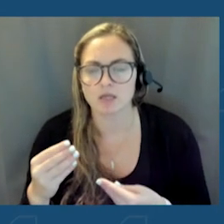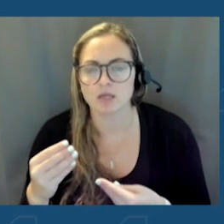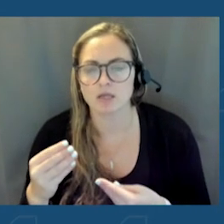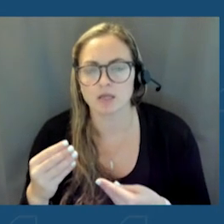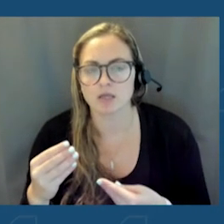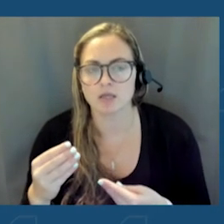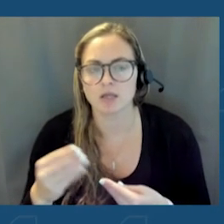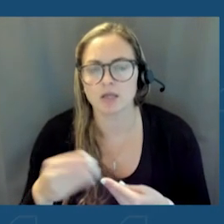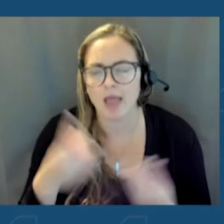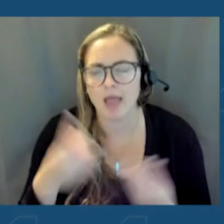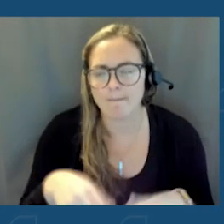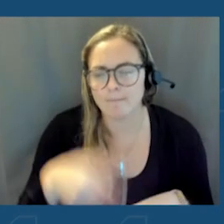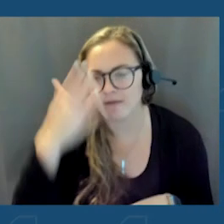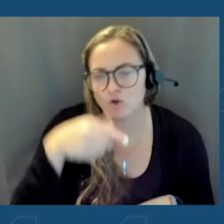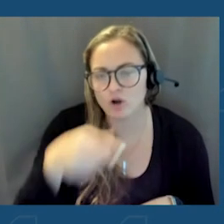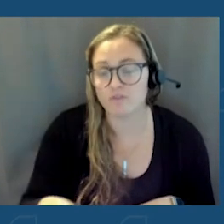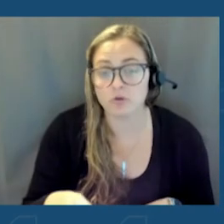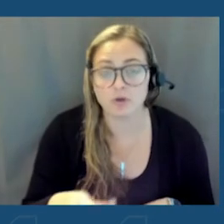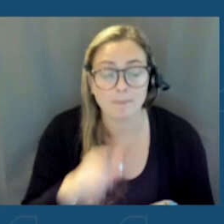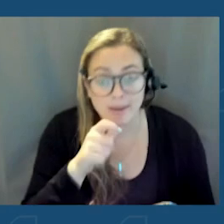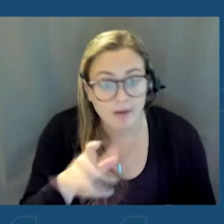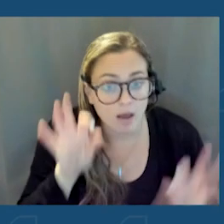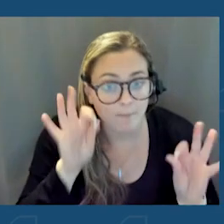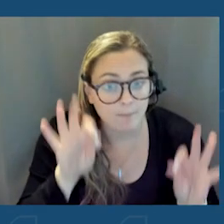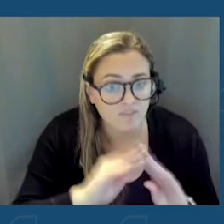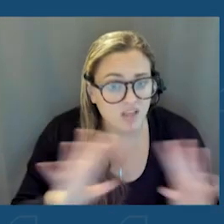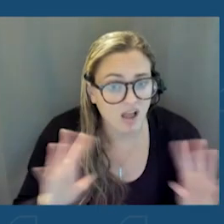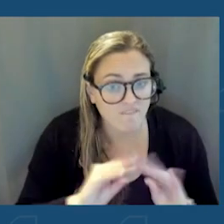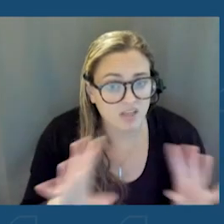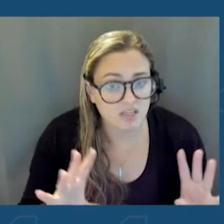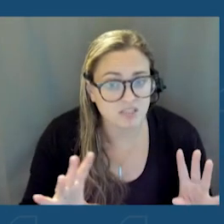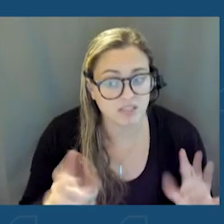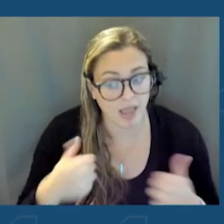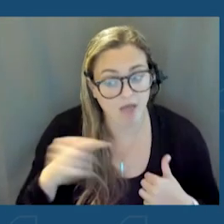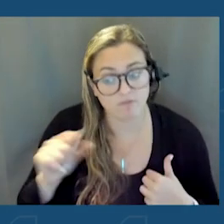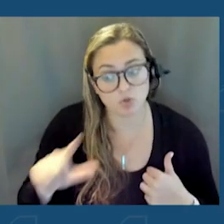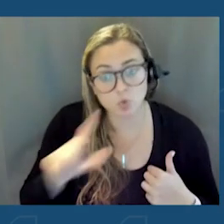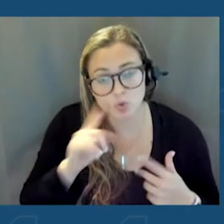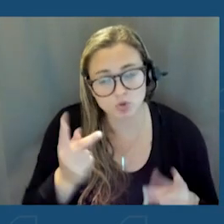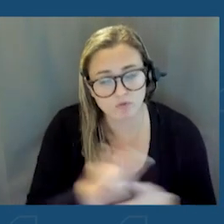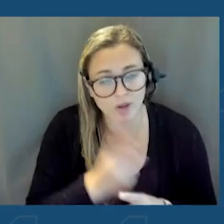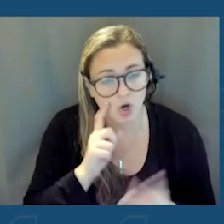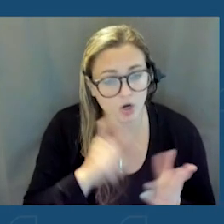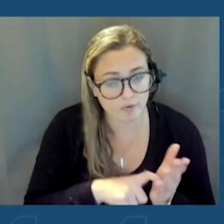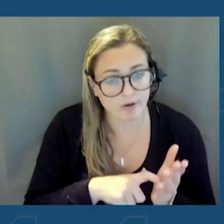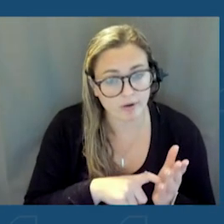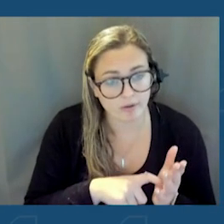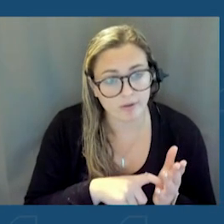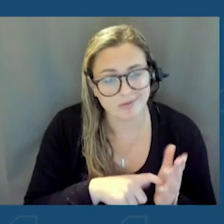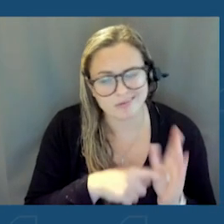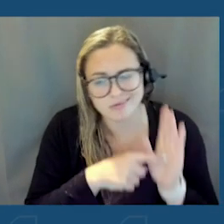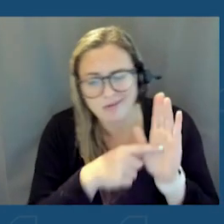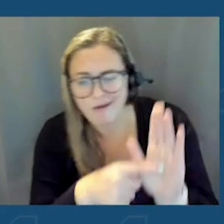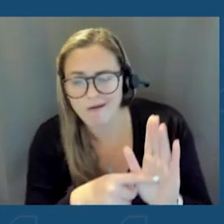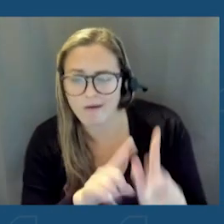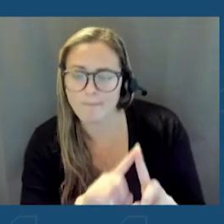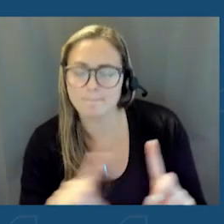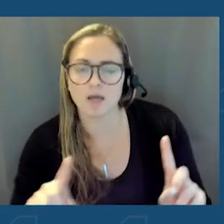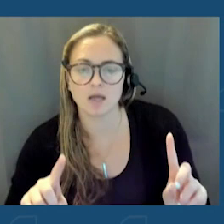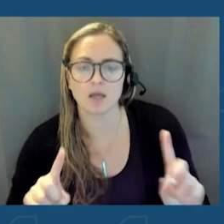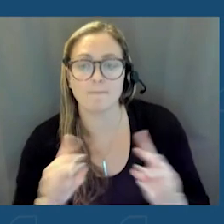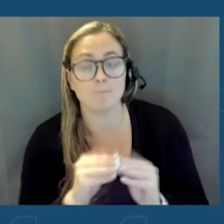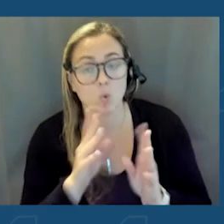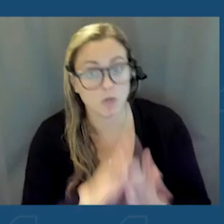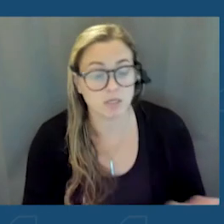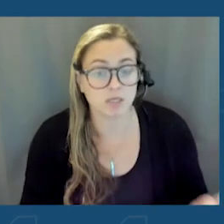of you. It may not be perfectly obvious. We've given them the tools to do it, to recognize the signs, and more importantly,